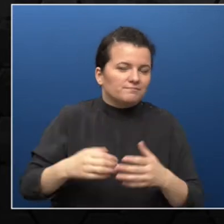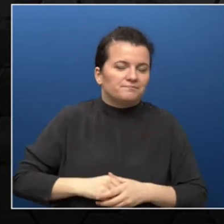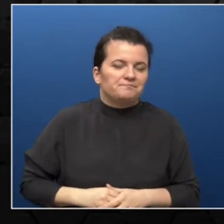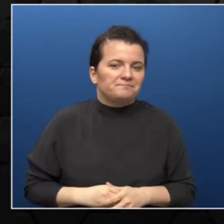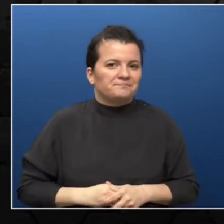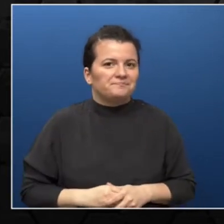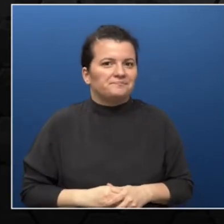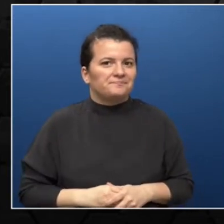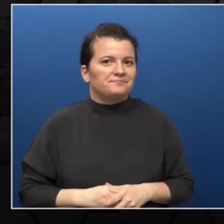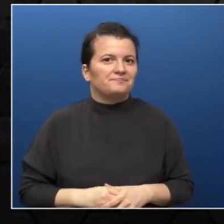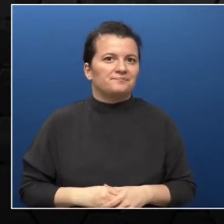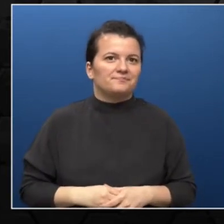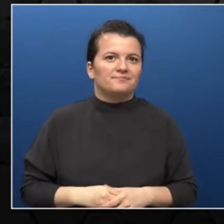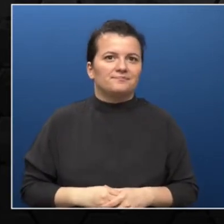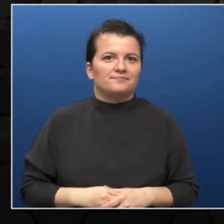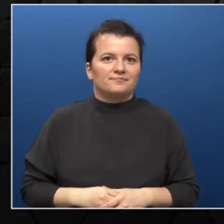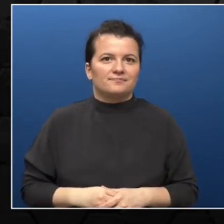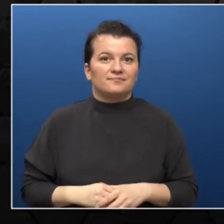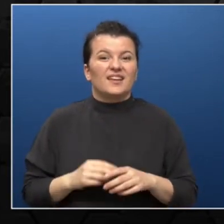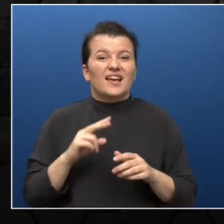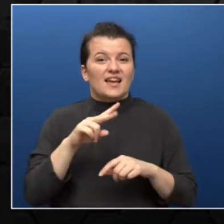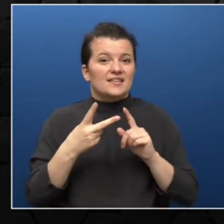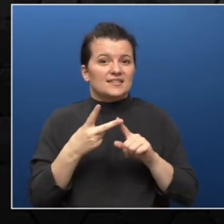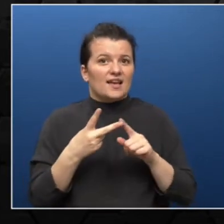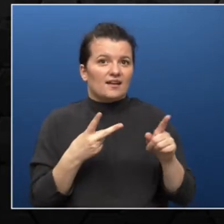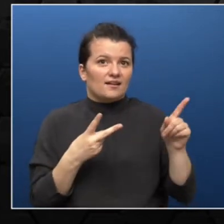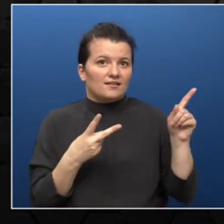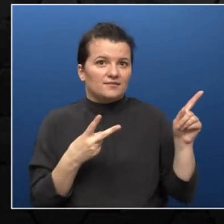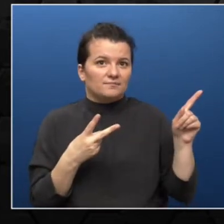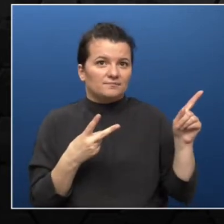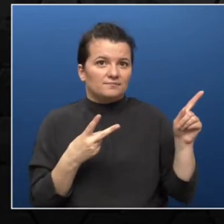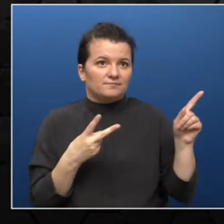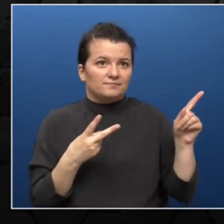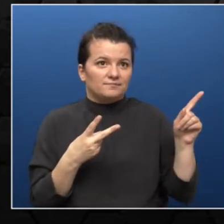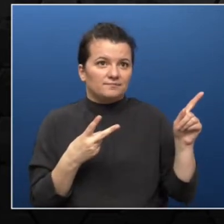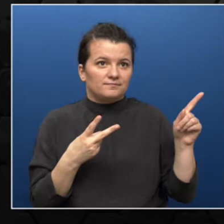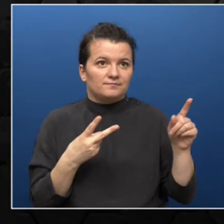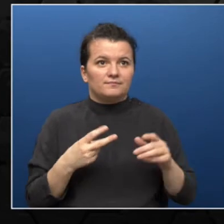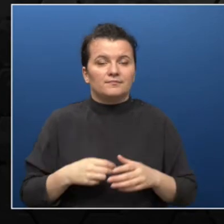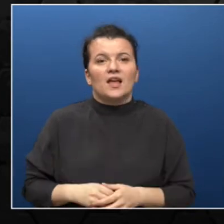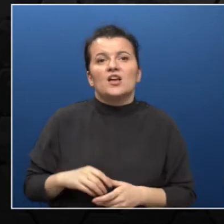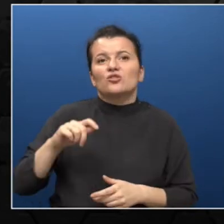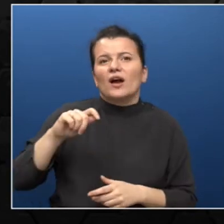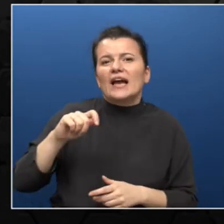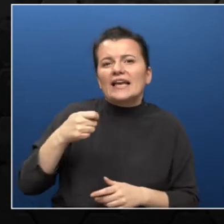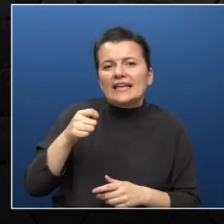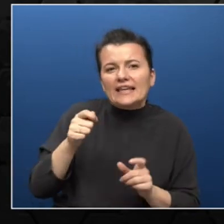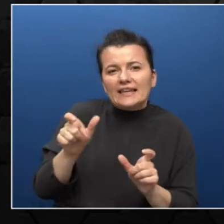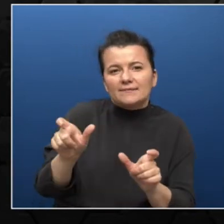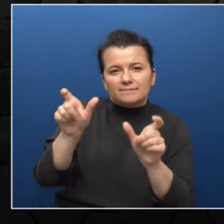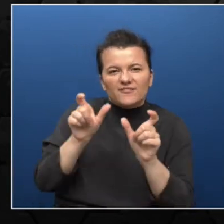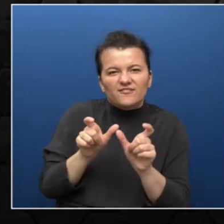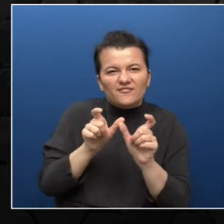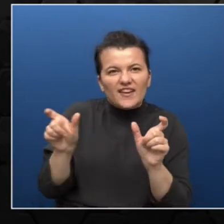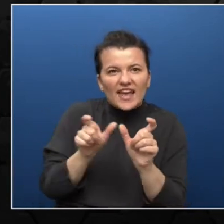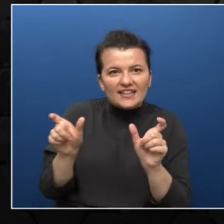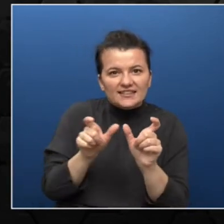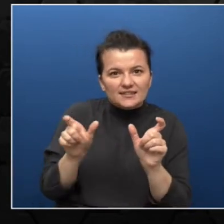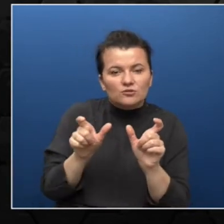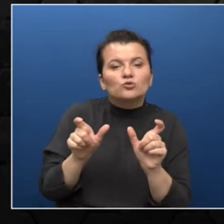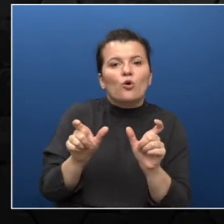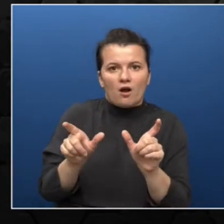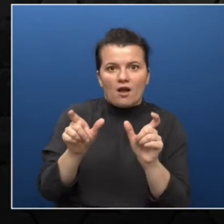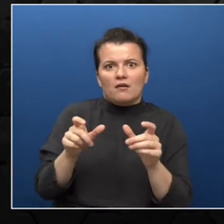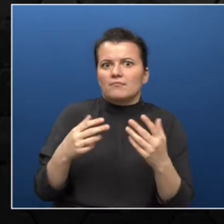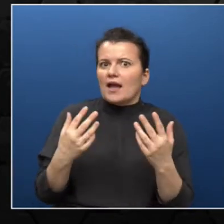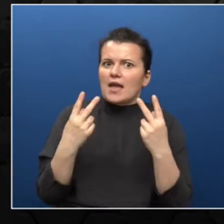The key phrase extraction that happens in Azure Text Analytics API is it extracts the important words from